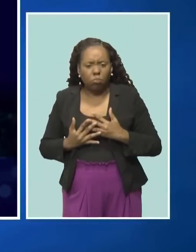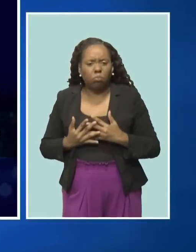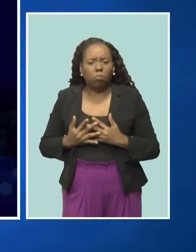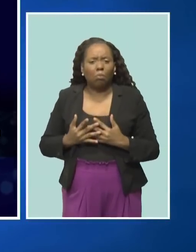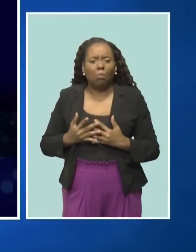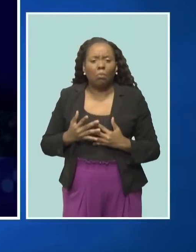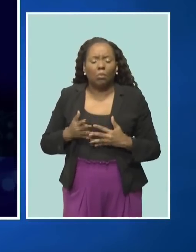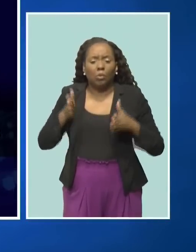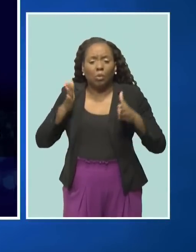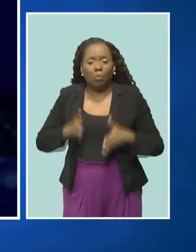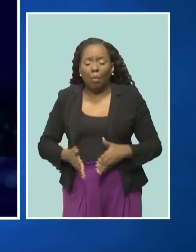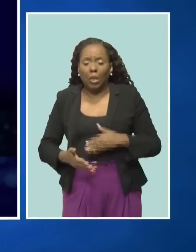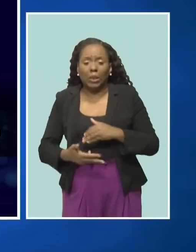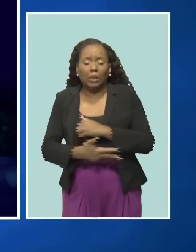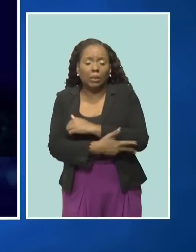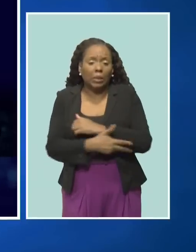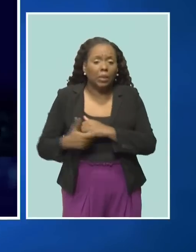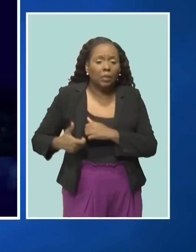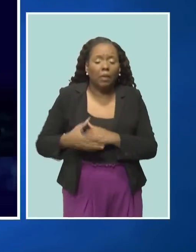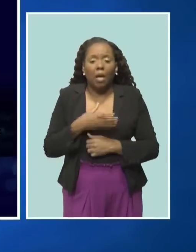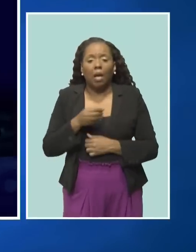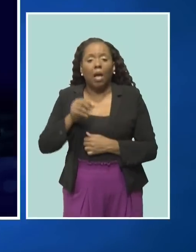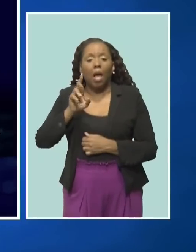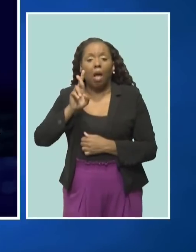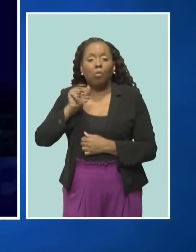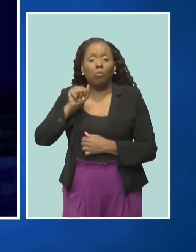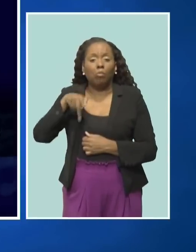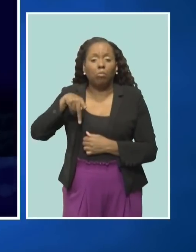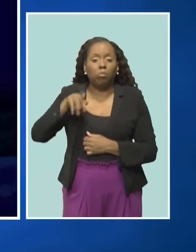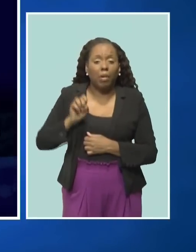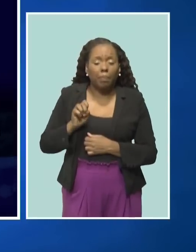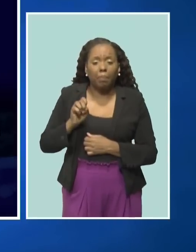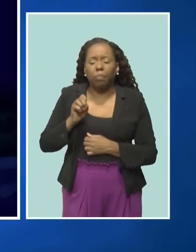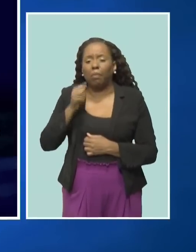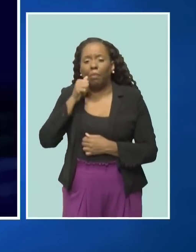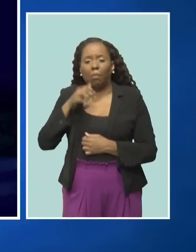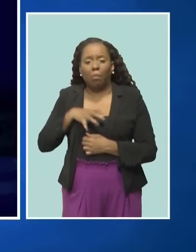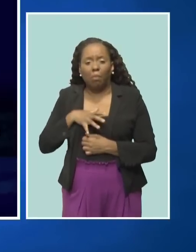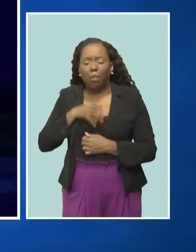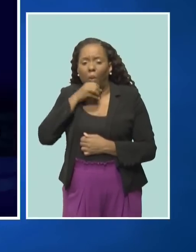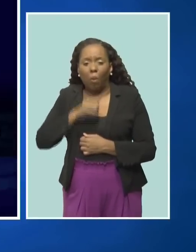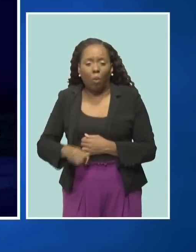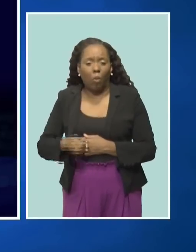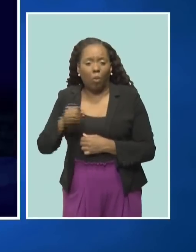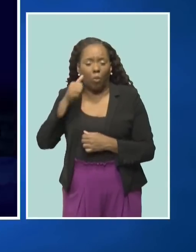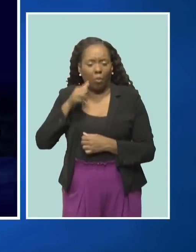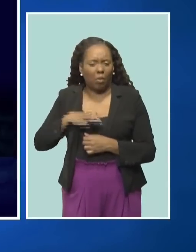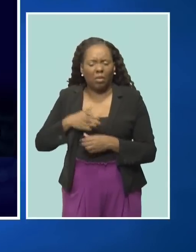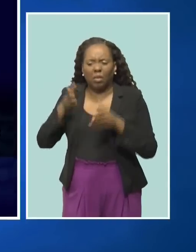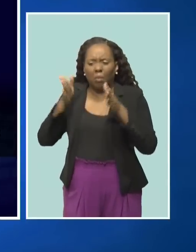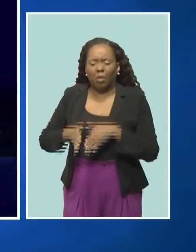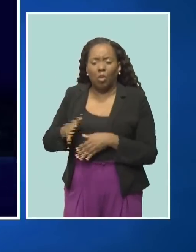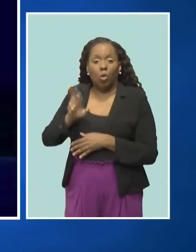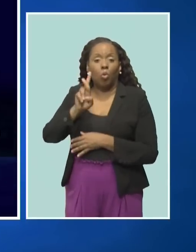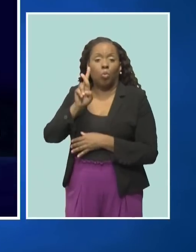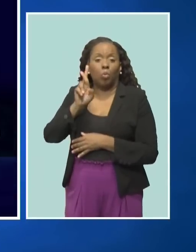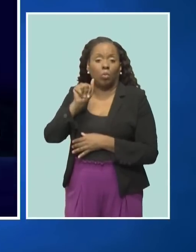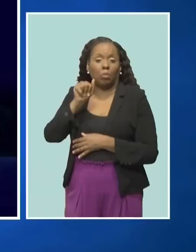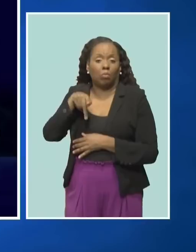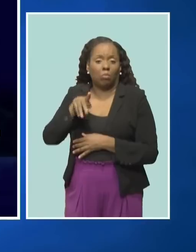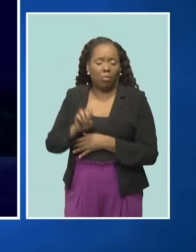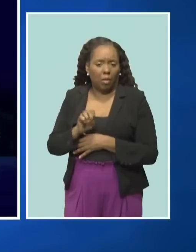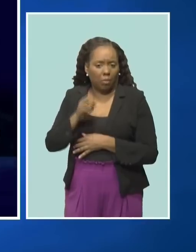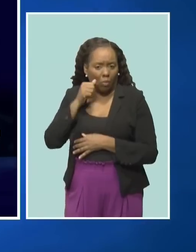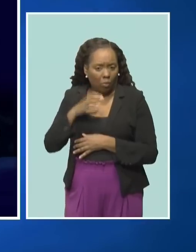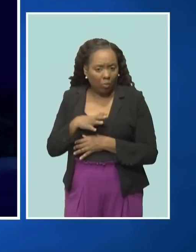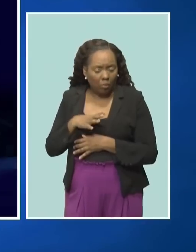and burglary that occurred quite recently at the home of a senior in this country. Seniors have built